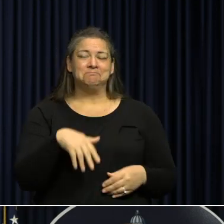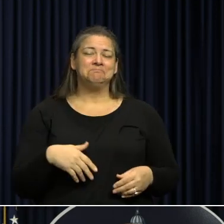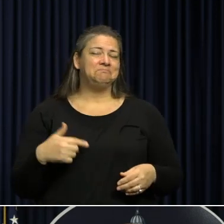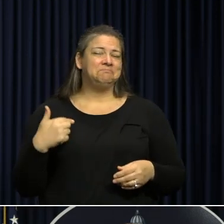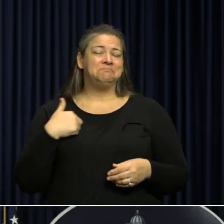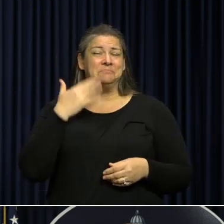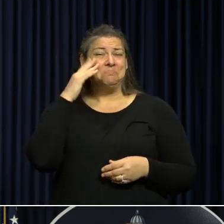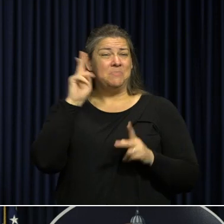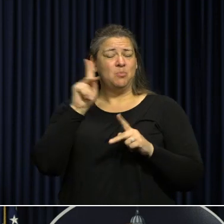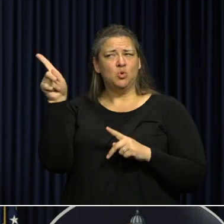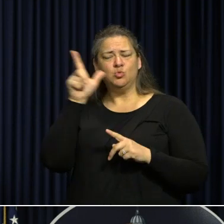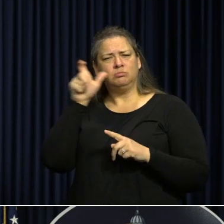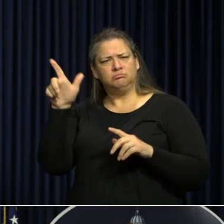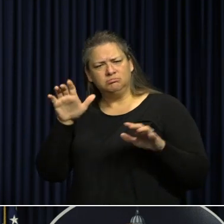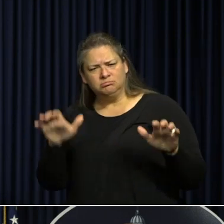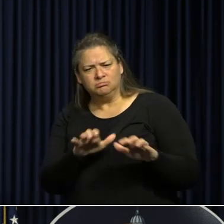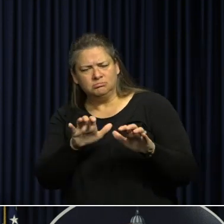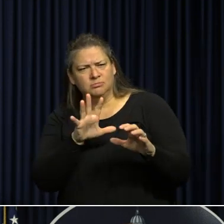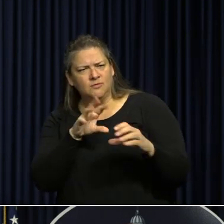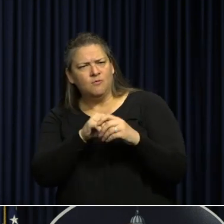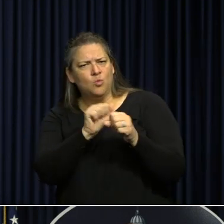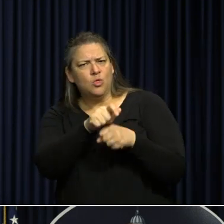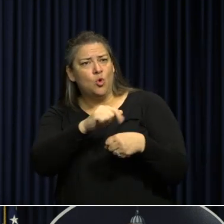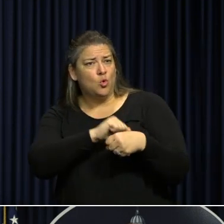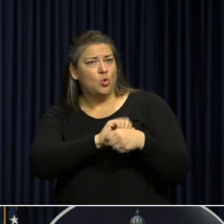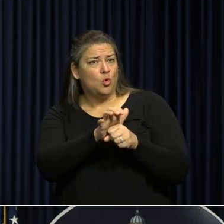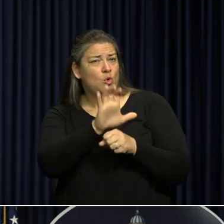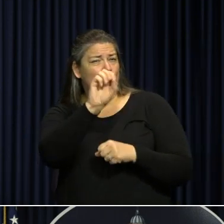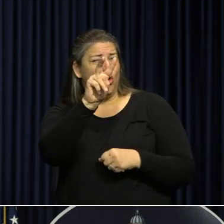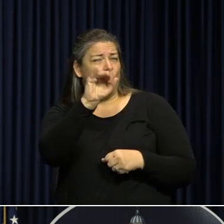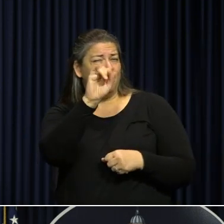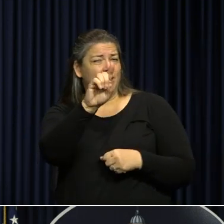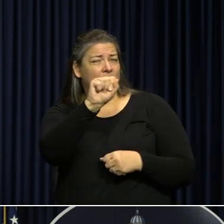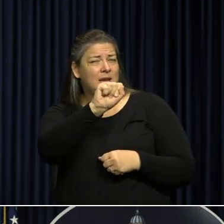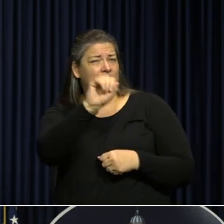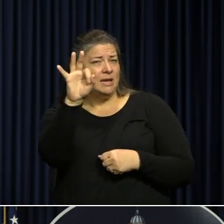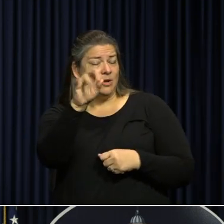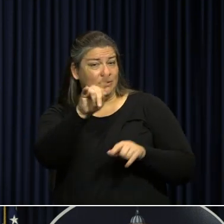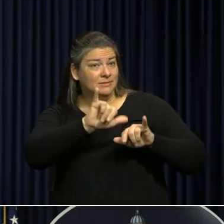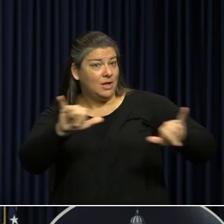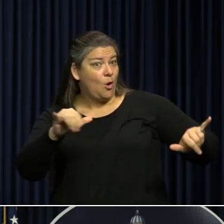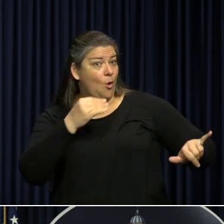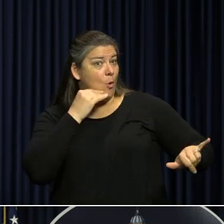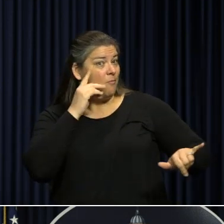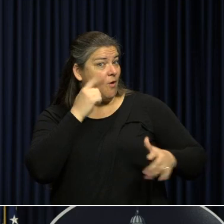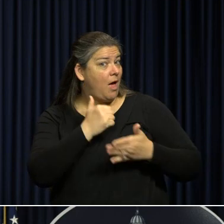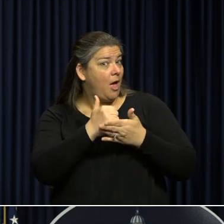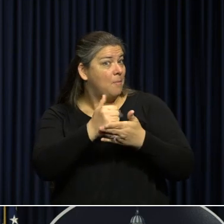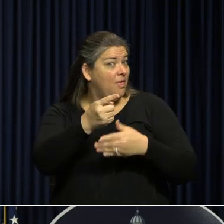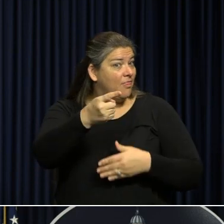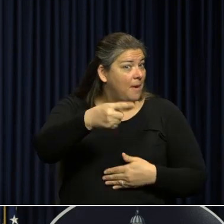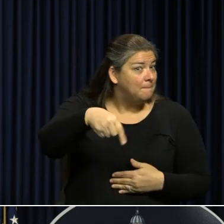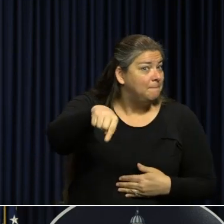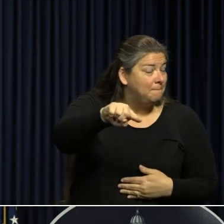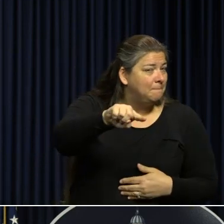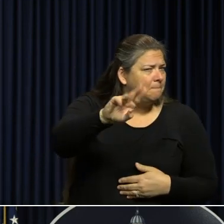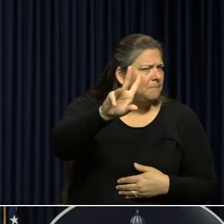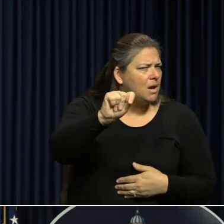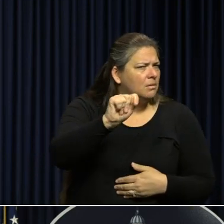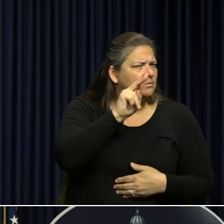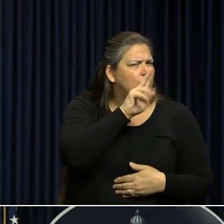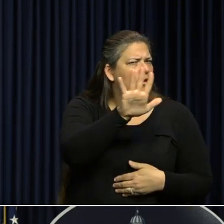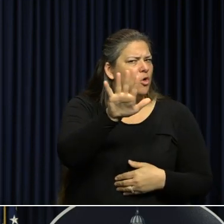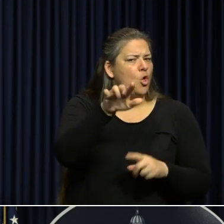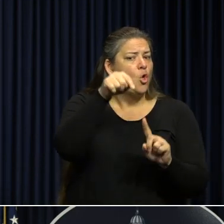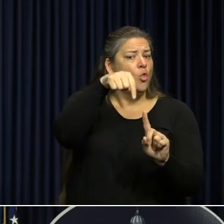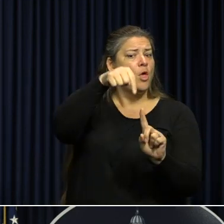those with COVID-19 and how we need to stay home to help them. What we don't talk about are their families